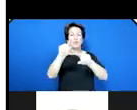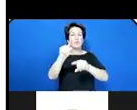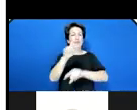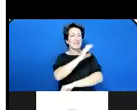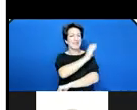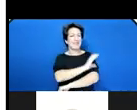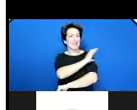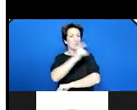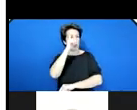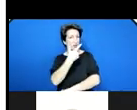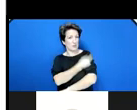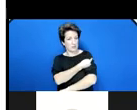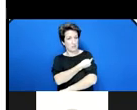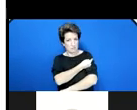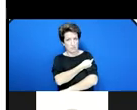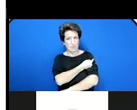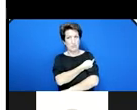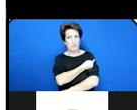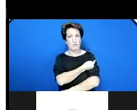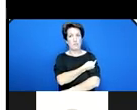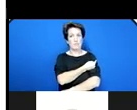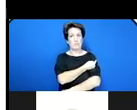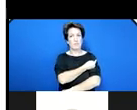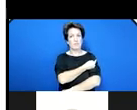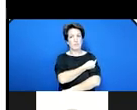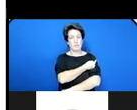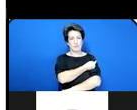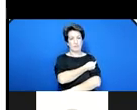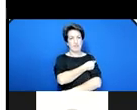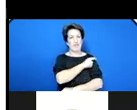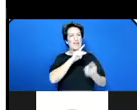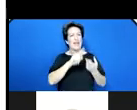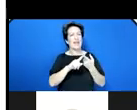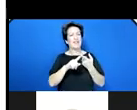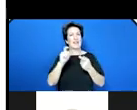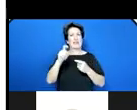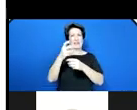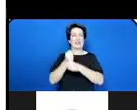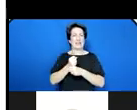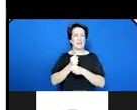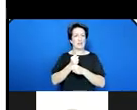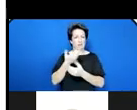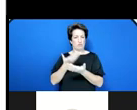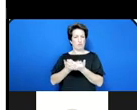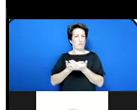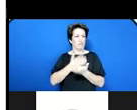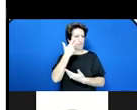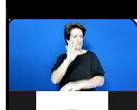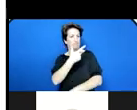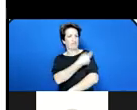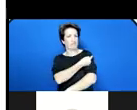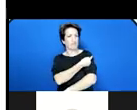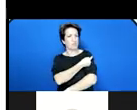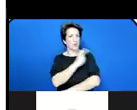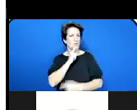clinics, and subsequently, in order to get the vaccination records from the province, it had been difficult to do that